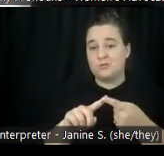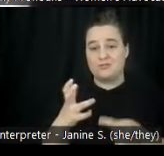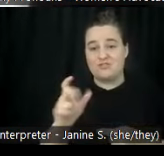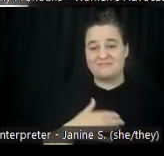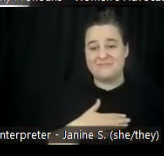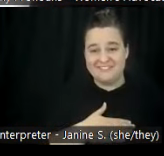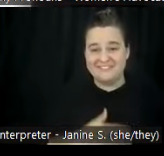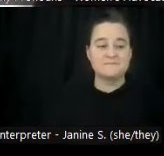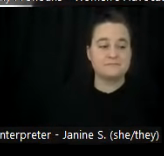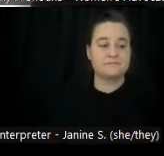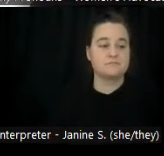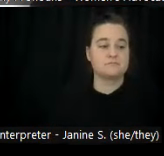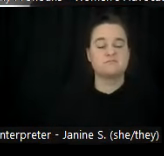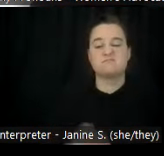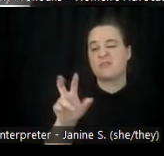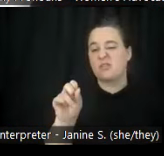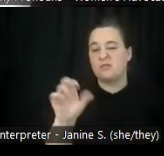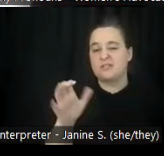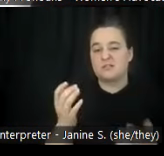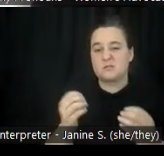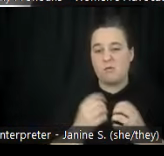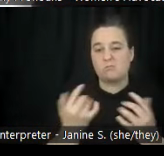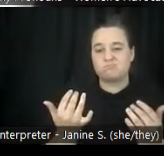so. I'll give folks about 30 seconds.